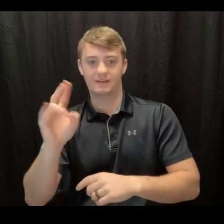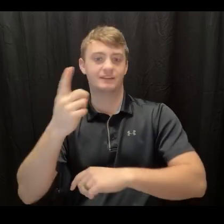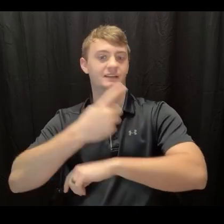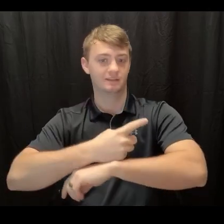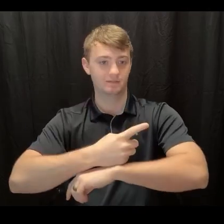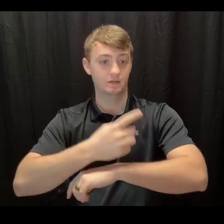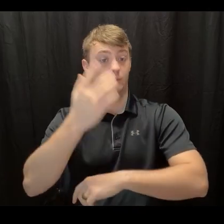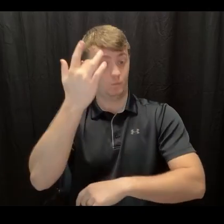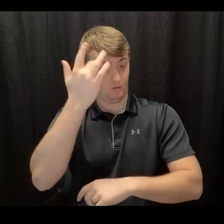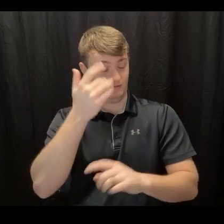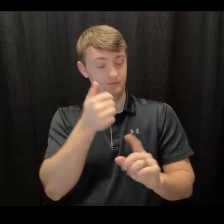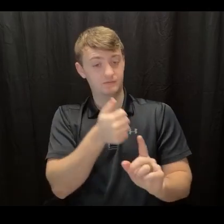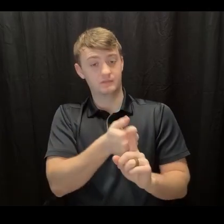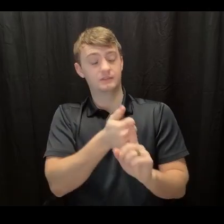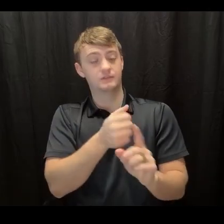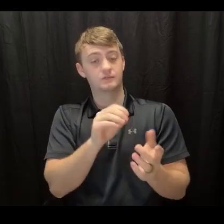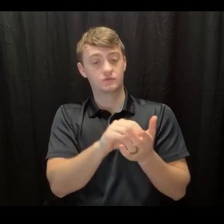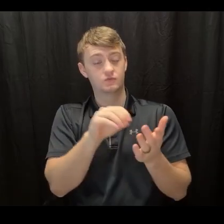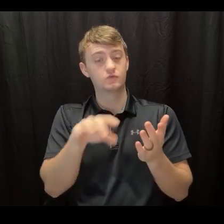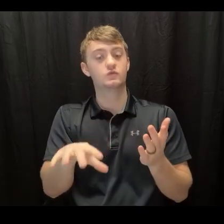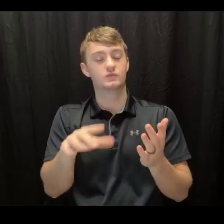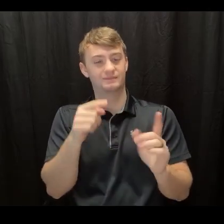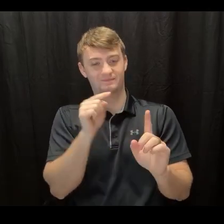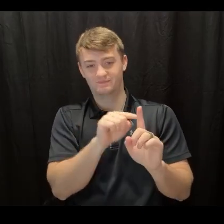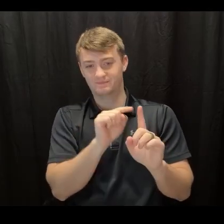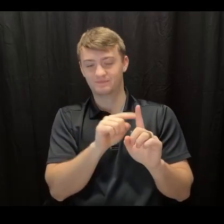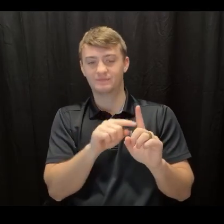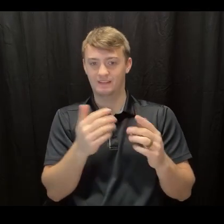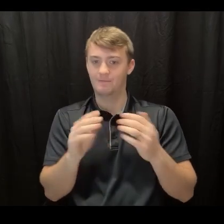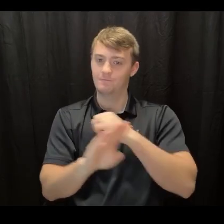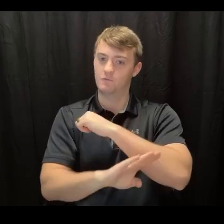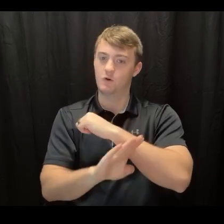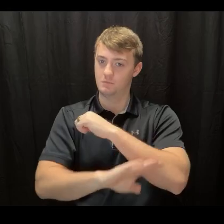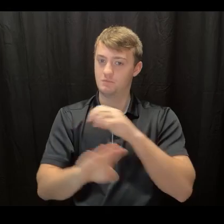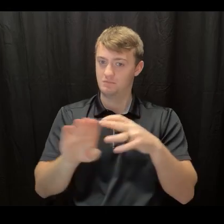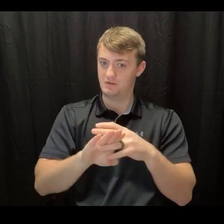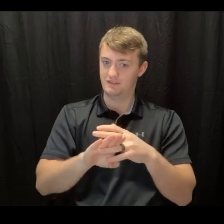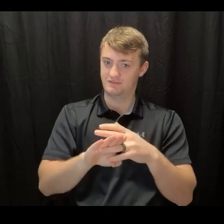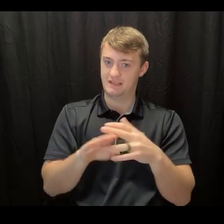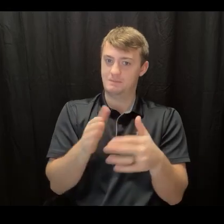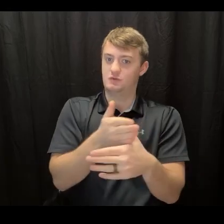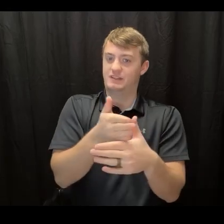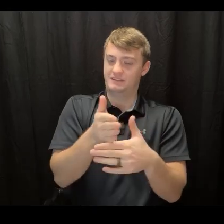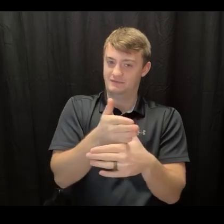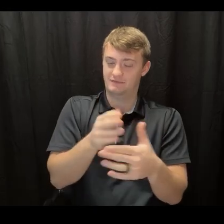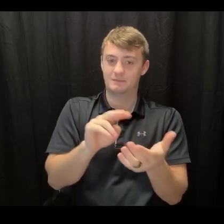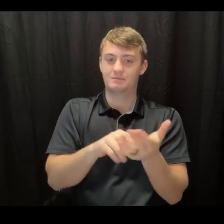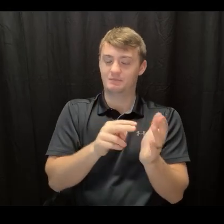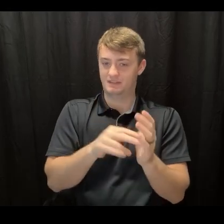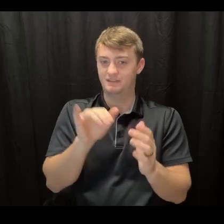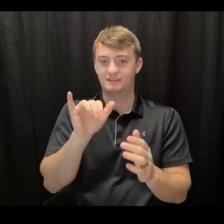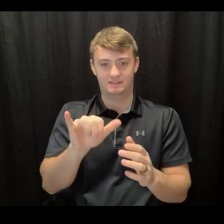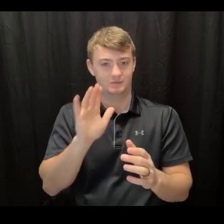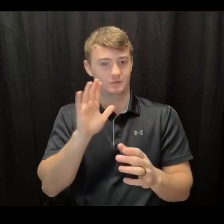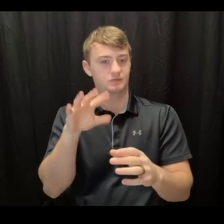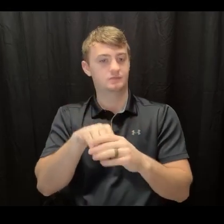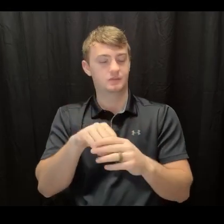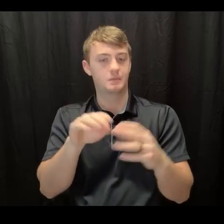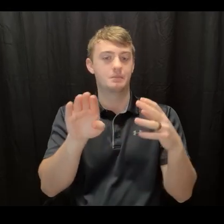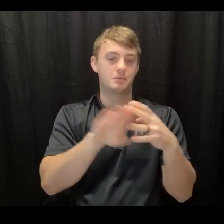5.27 days because the student had fall break in between there. So it takes into